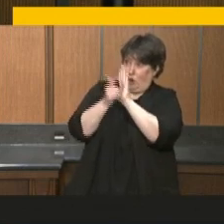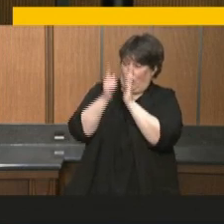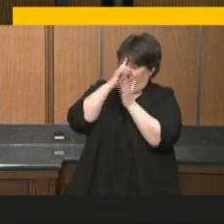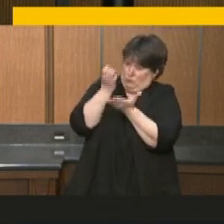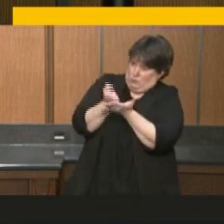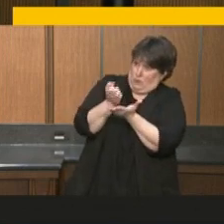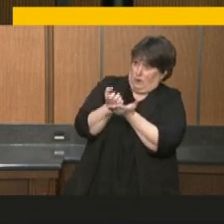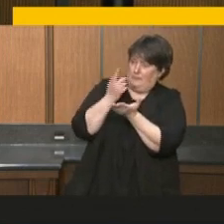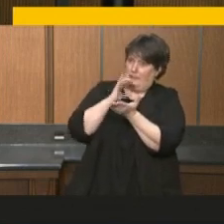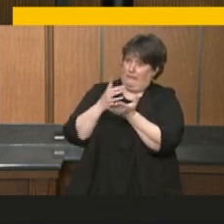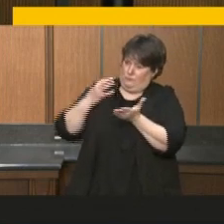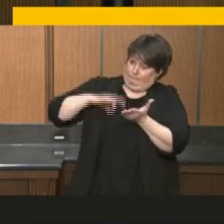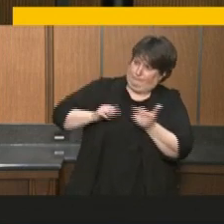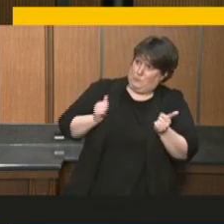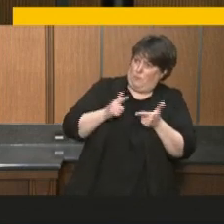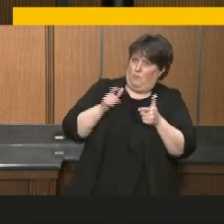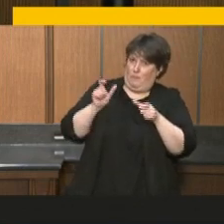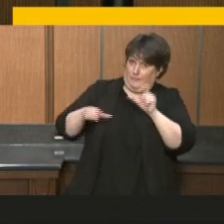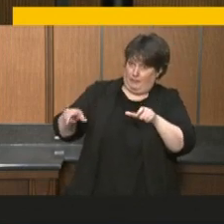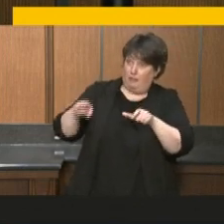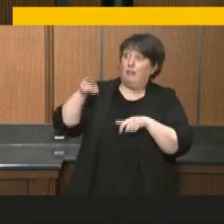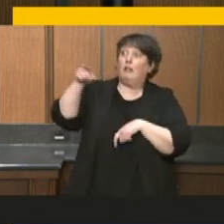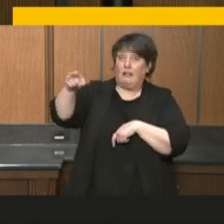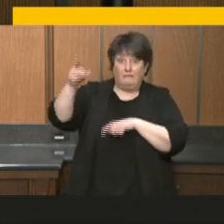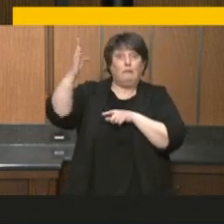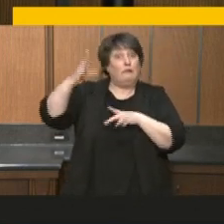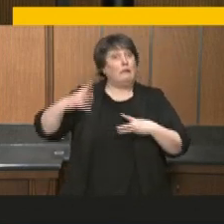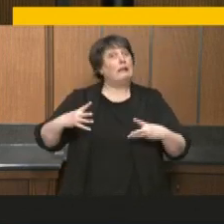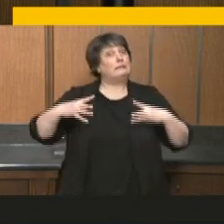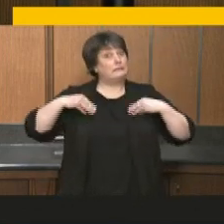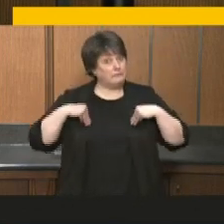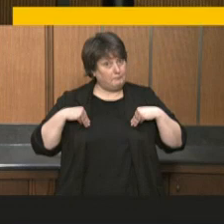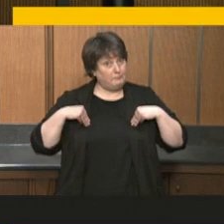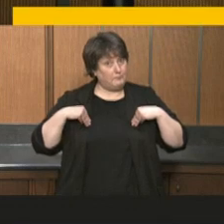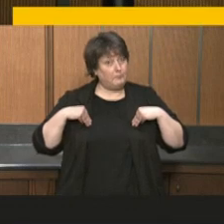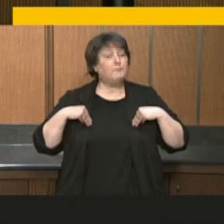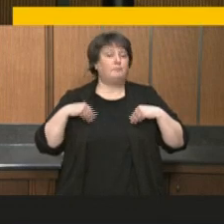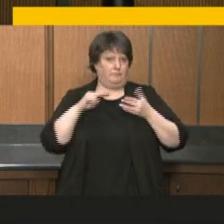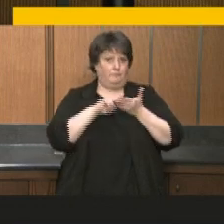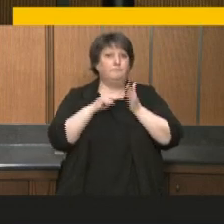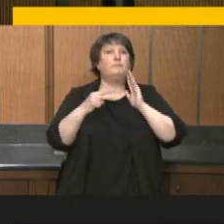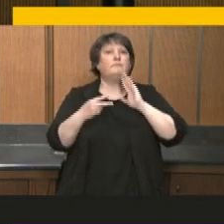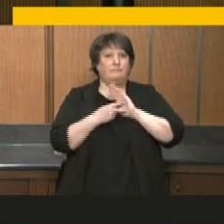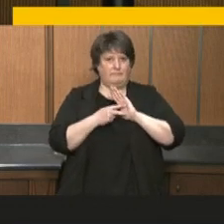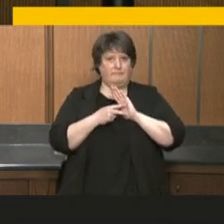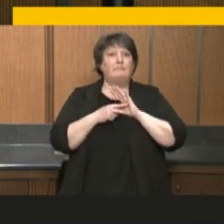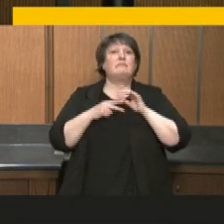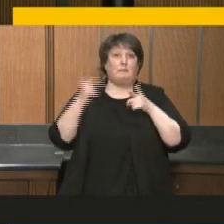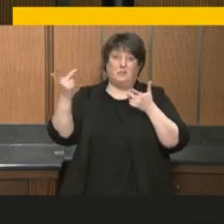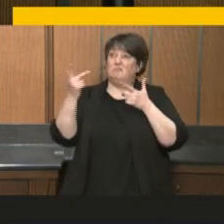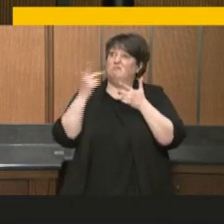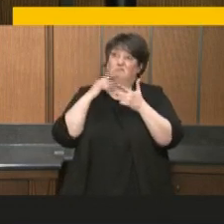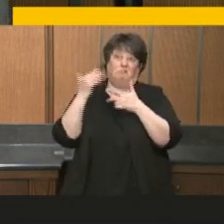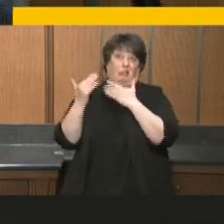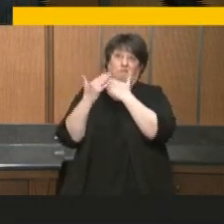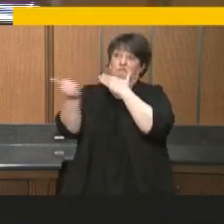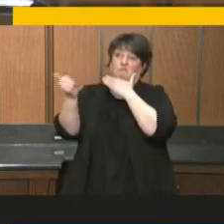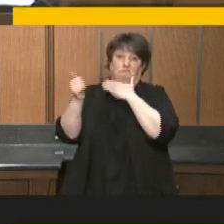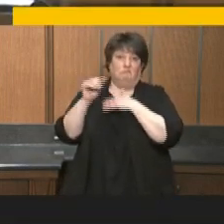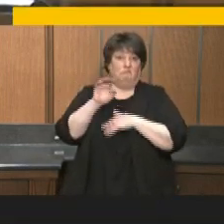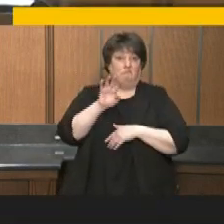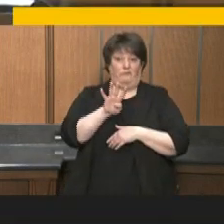Canadians. If the Speaker accepts the request, the House then could be recalled 48